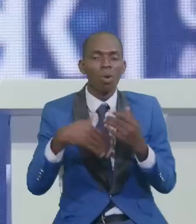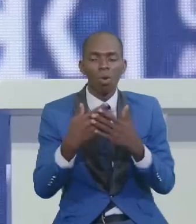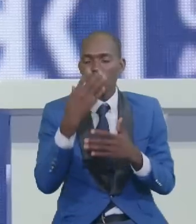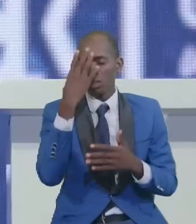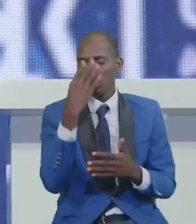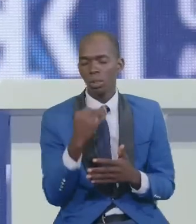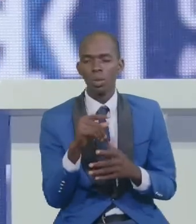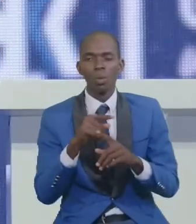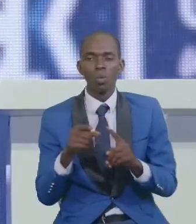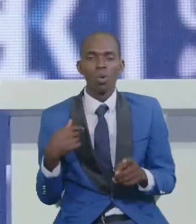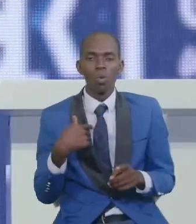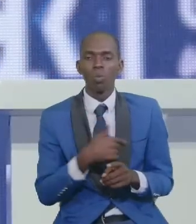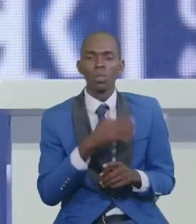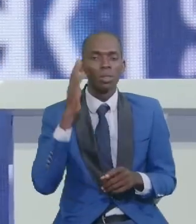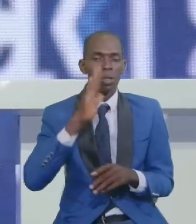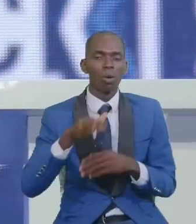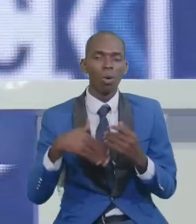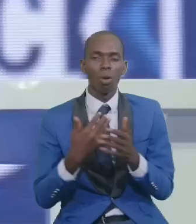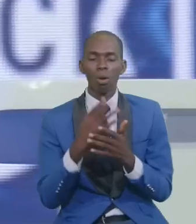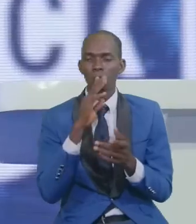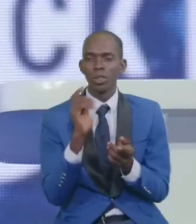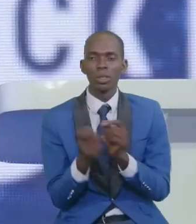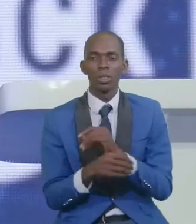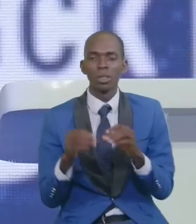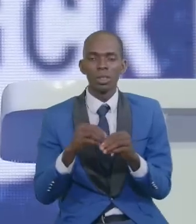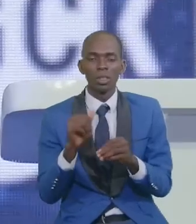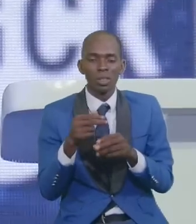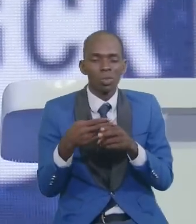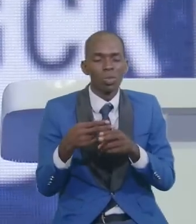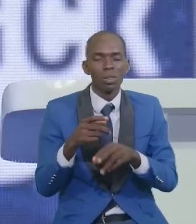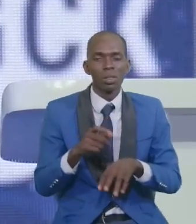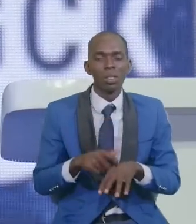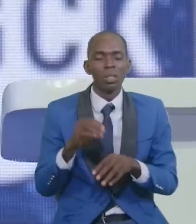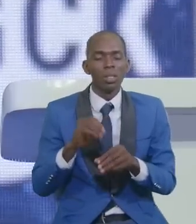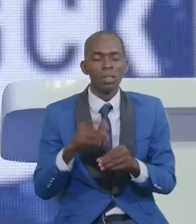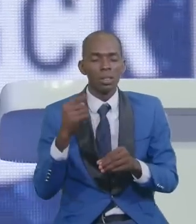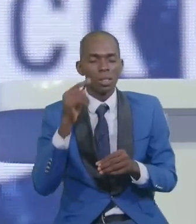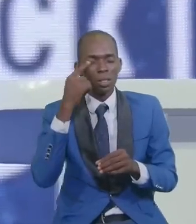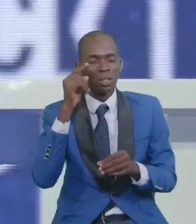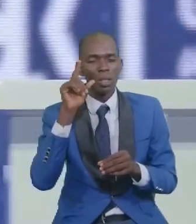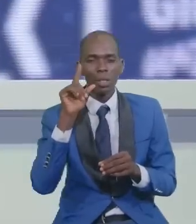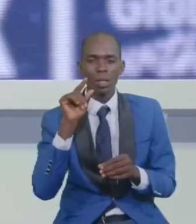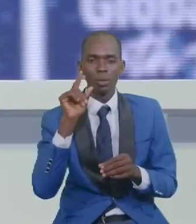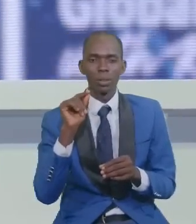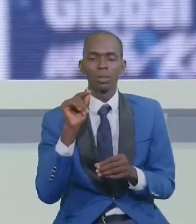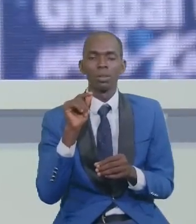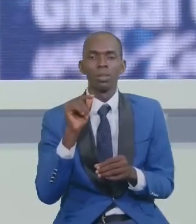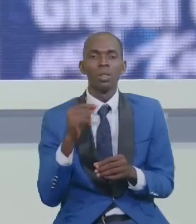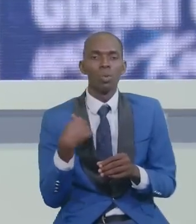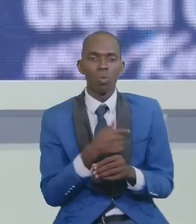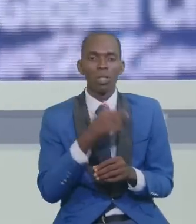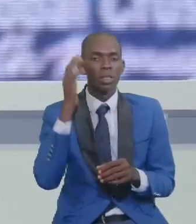all be changed in a moment, in the twinkling of an eye. We shall be